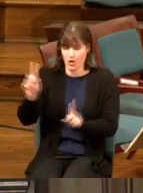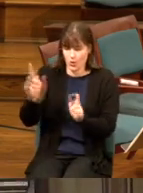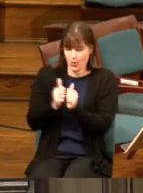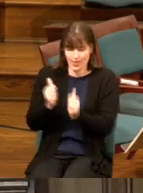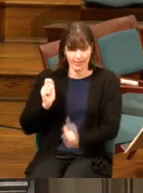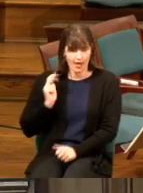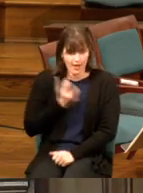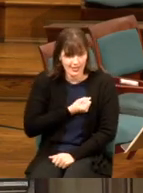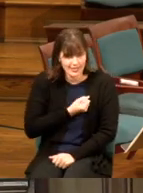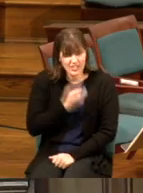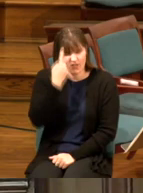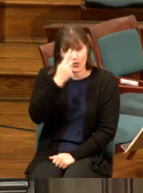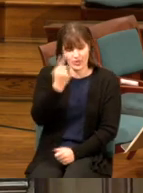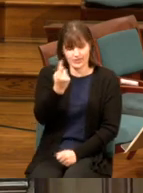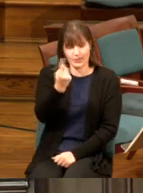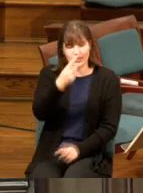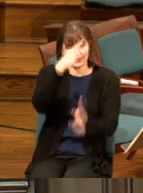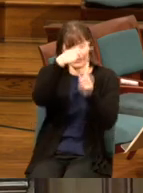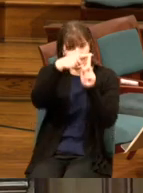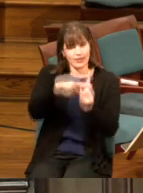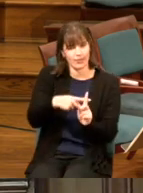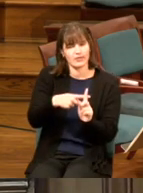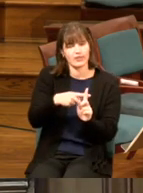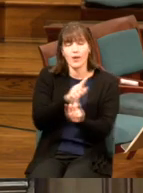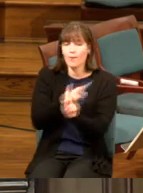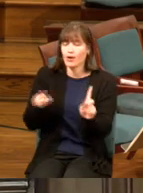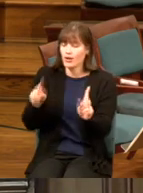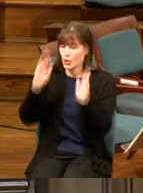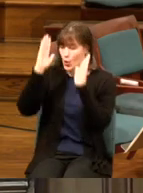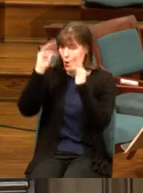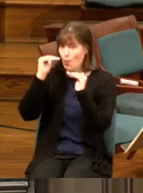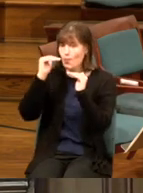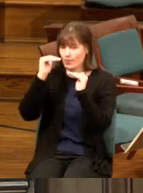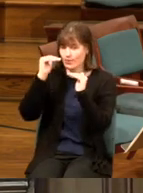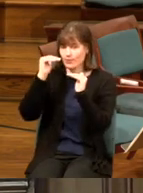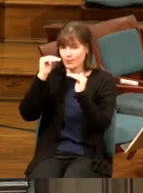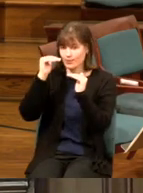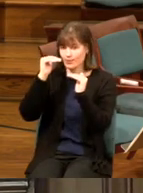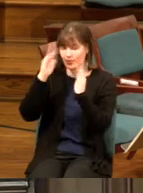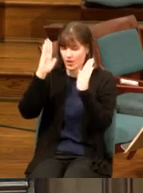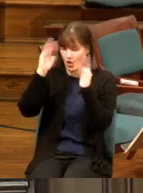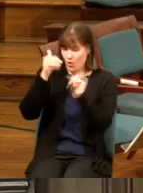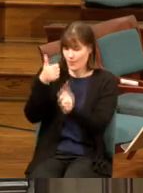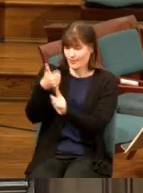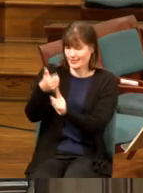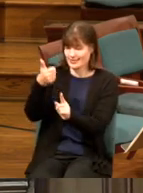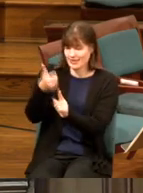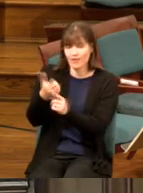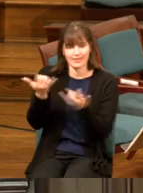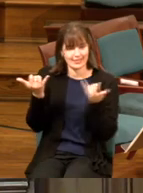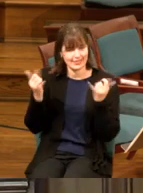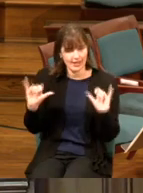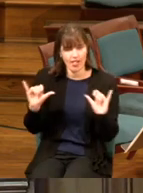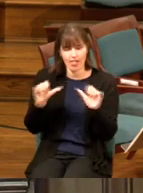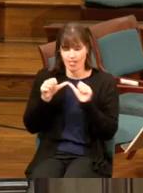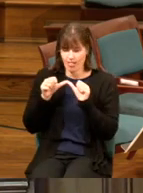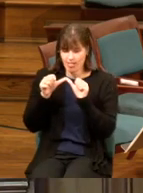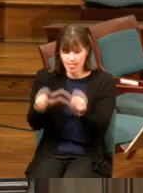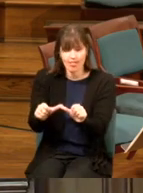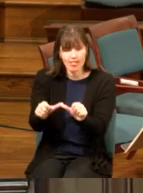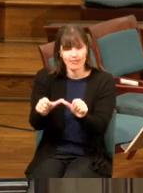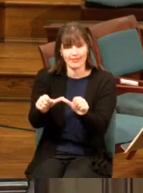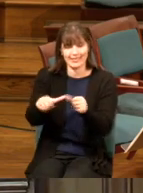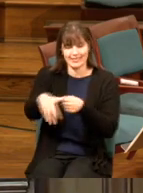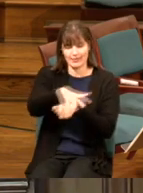be optimistic. But hope defiantly exists in spaces